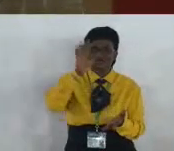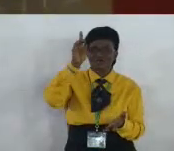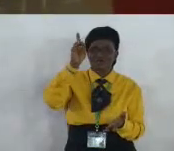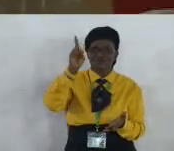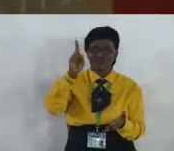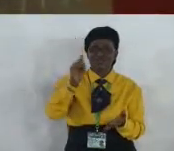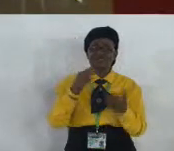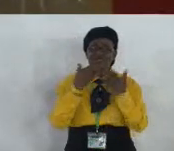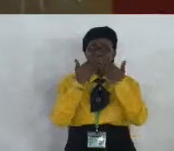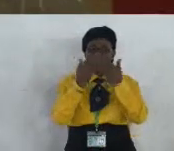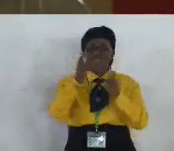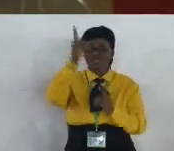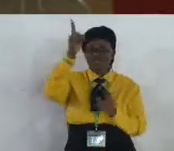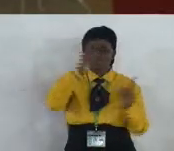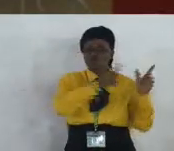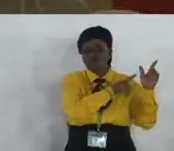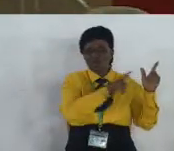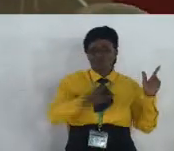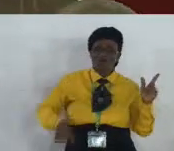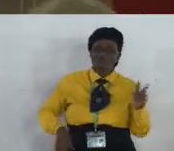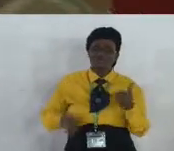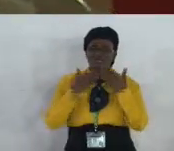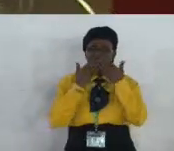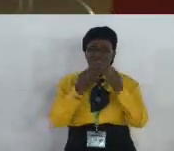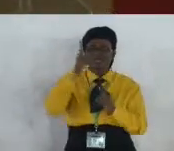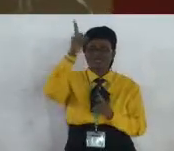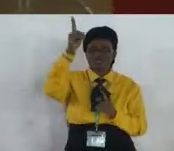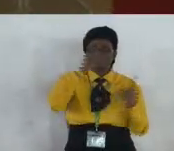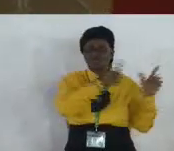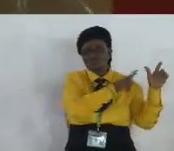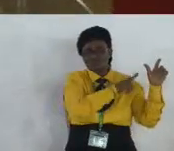Thank you, Lord. Thank you, Lord. Thank you, Lord.